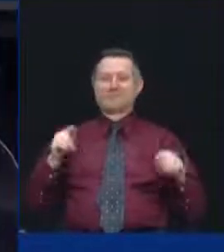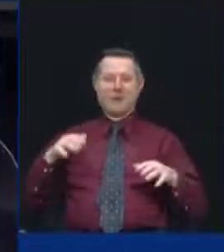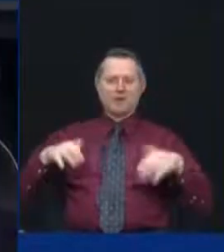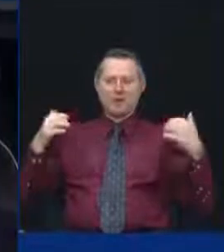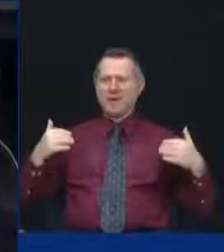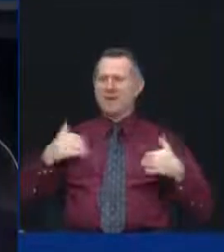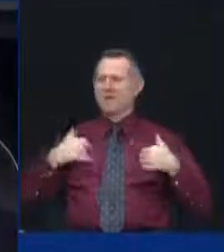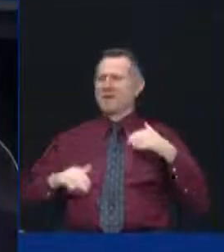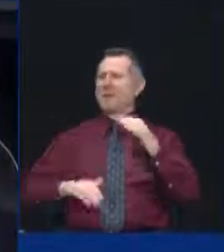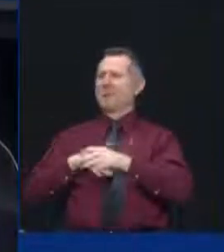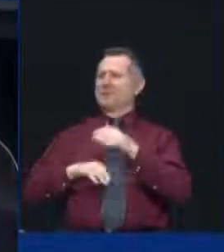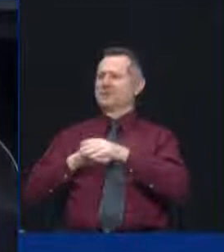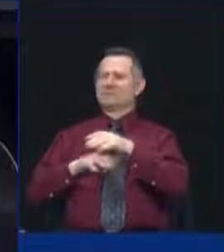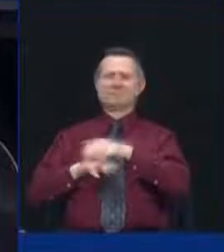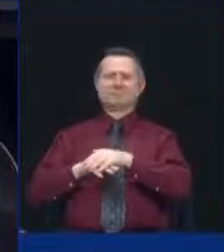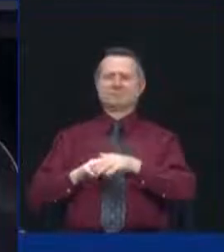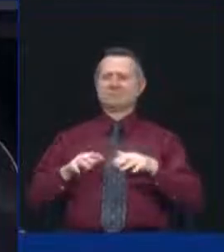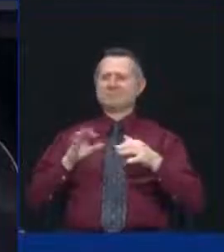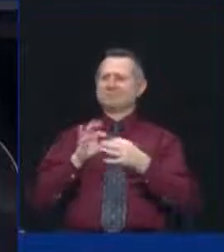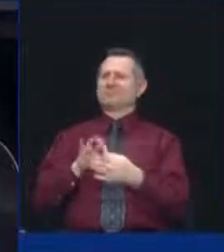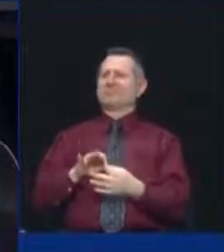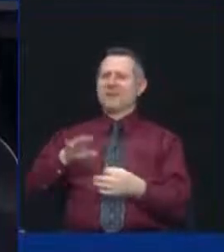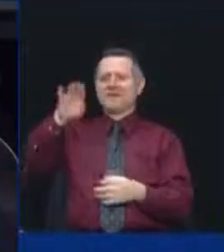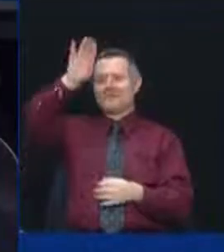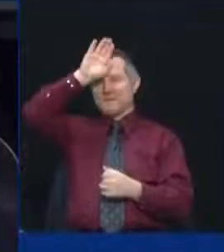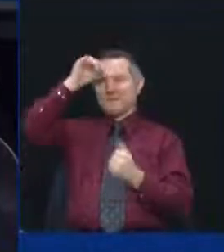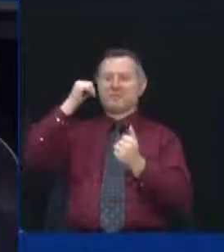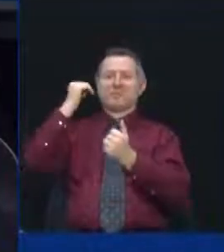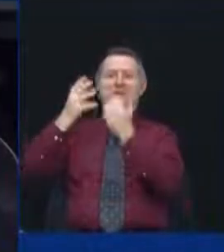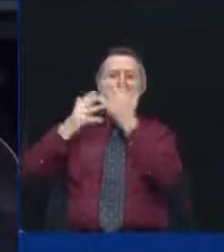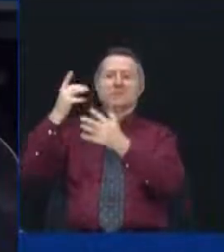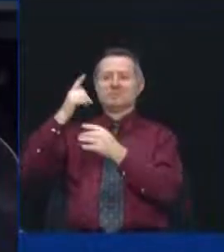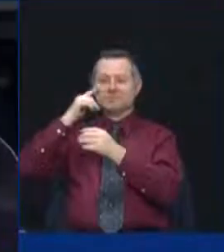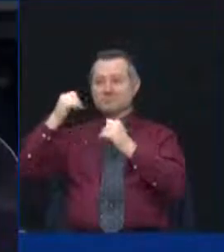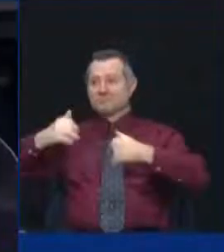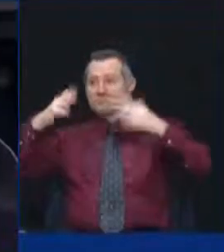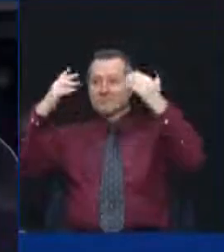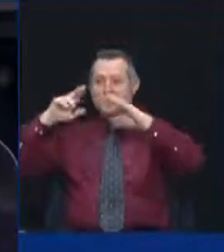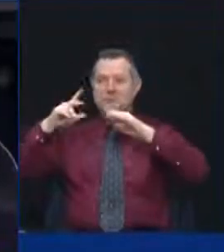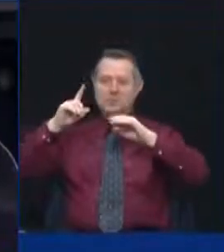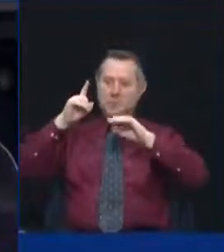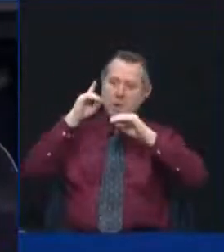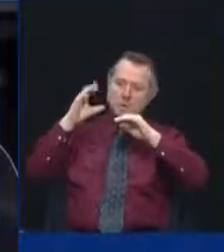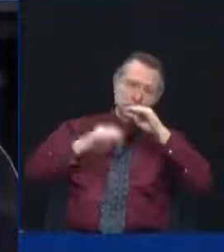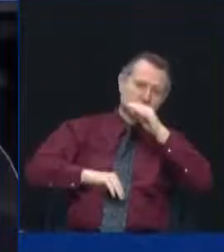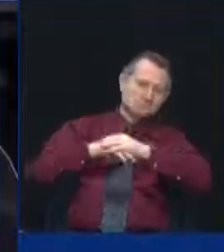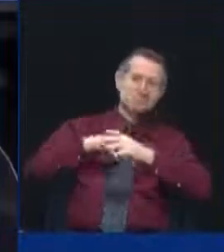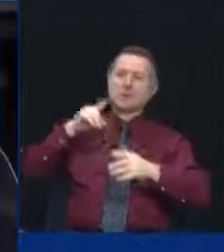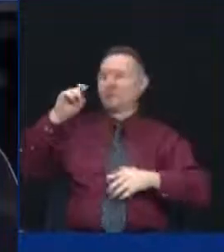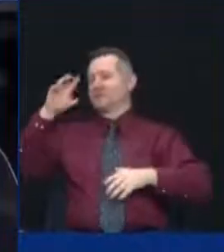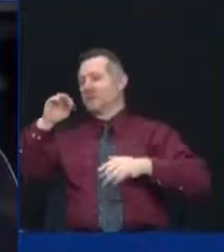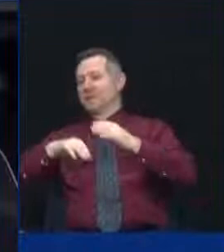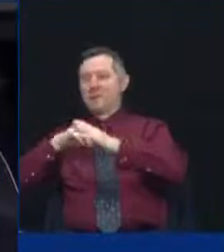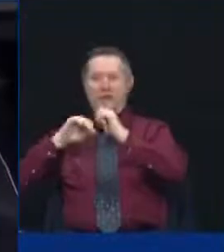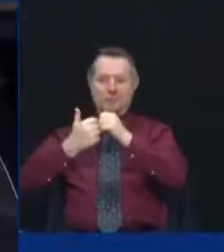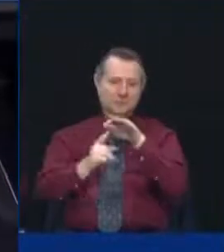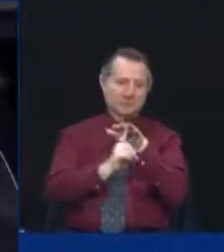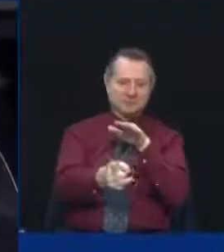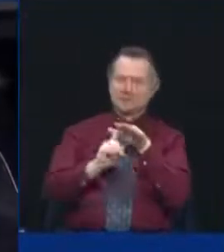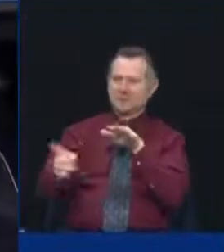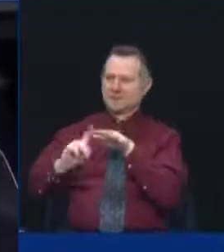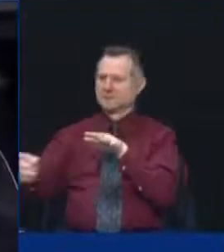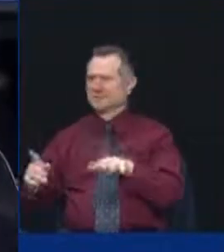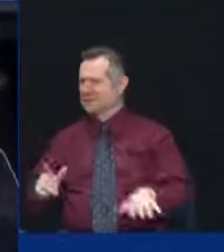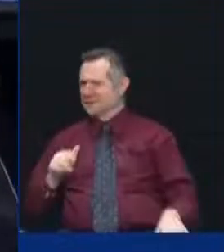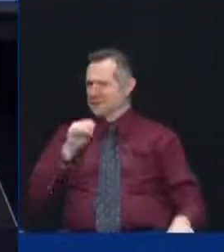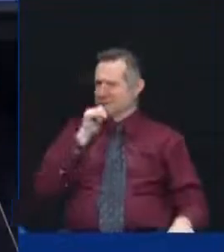are related to fire code, how you can exit quickly and safely. You can't jam, it's not unlimited. Put as many people